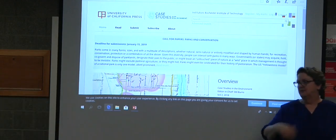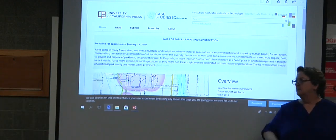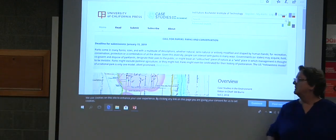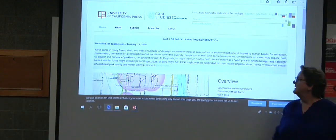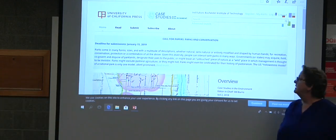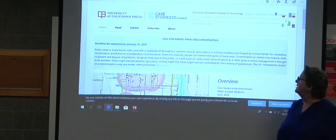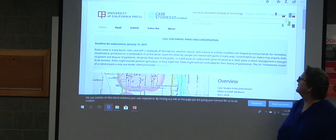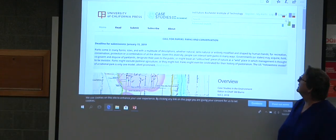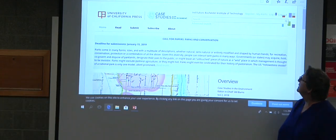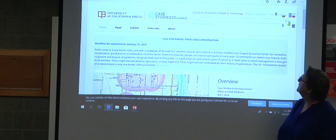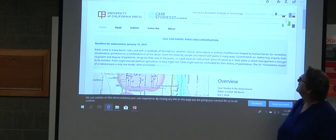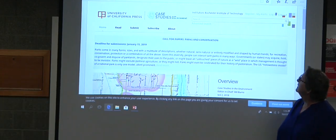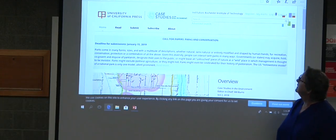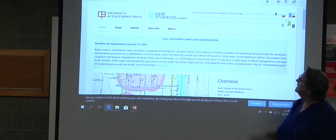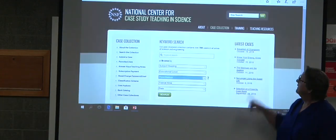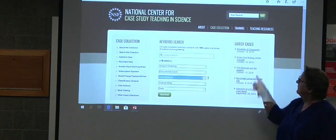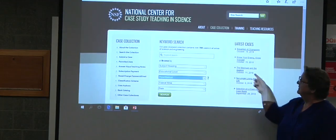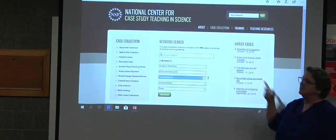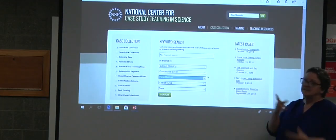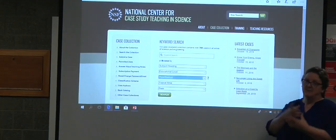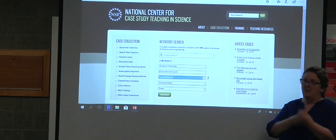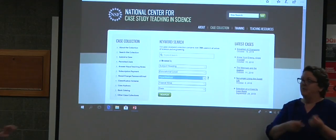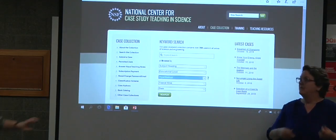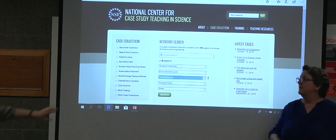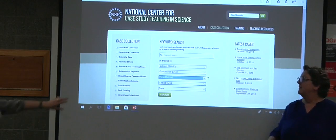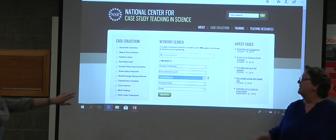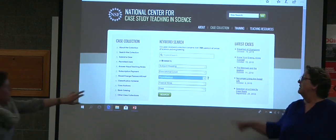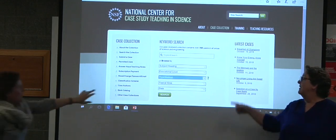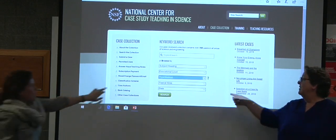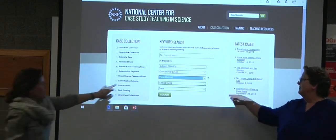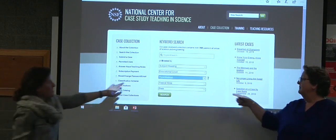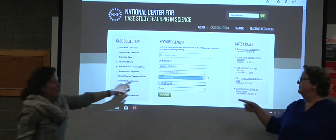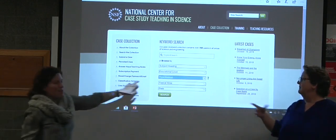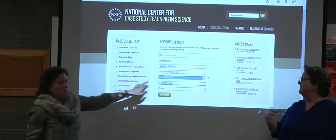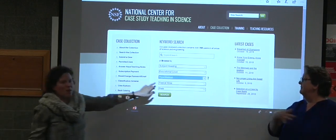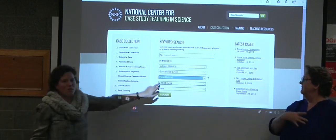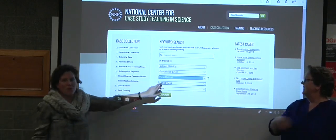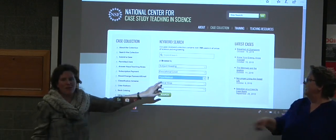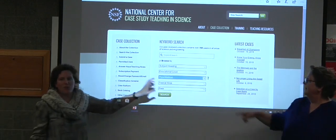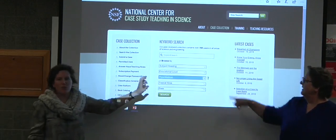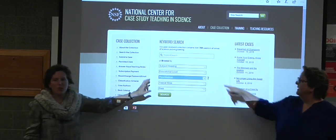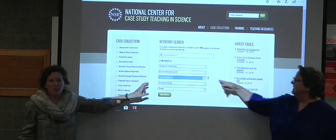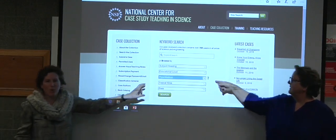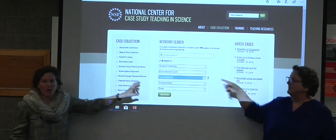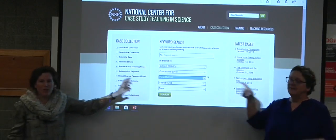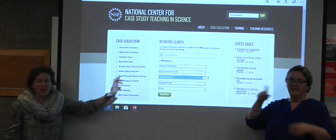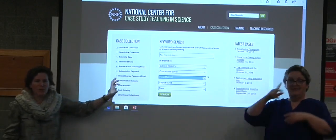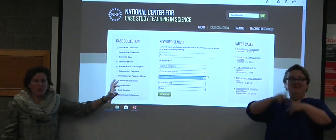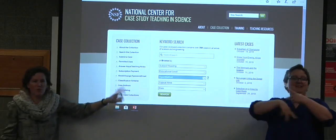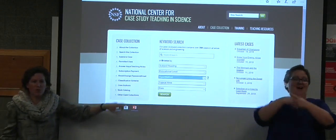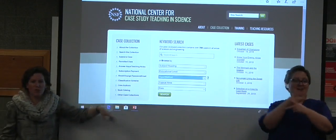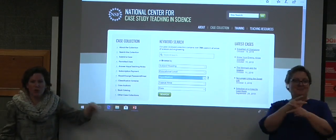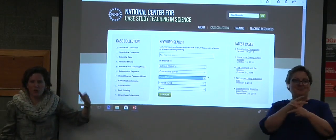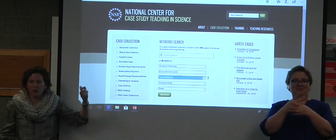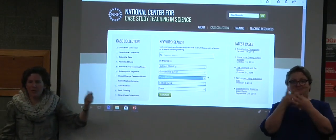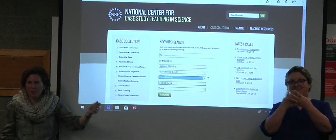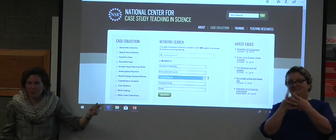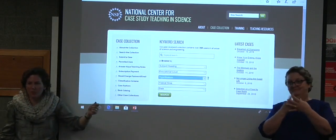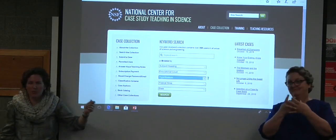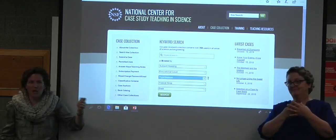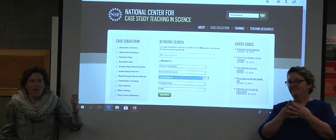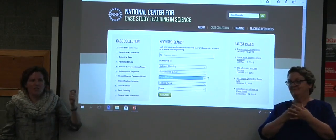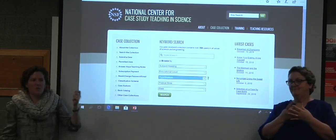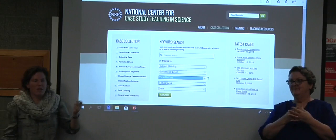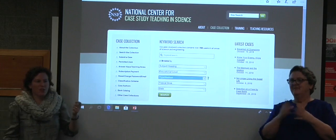study. So this is a combination of both. But so I like this idea of having the type method because it's really important, especially if you're searching through